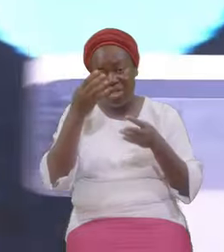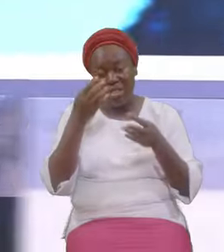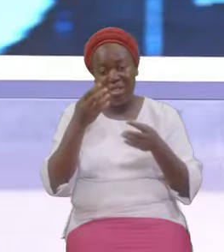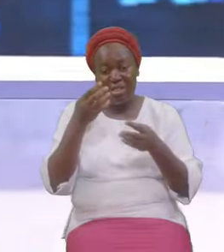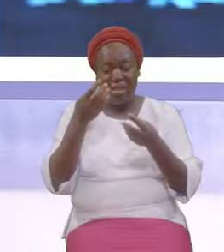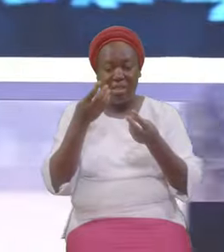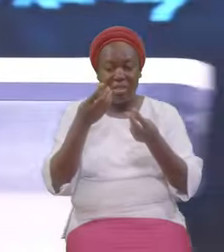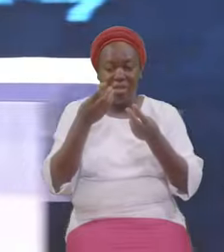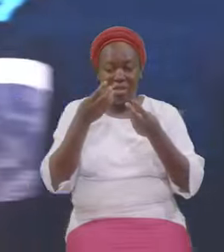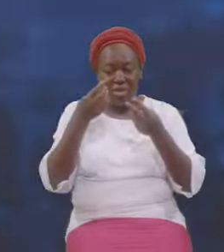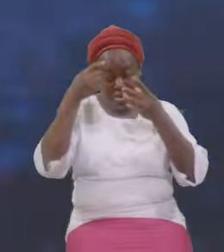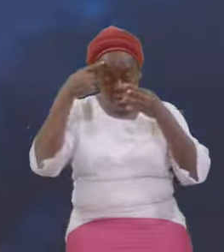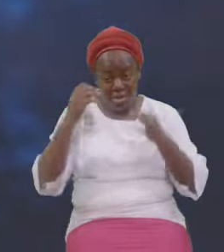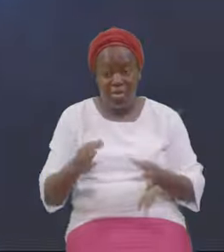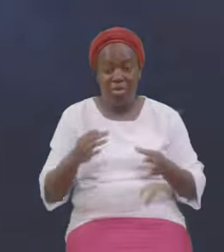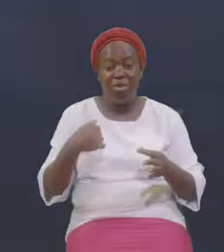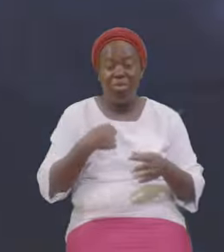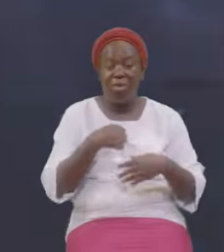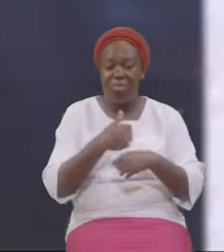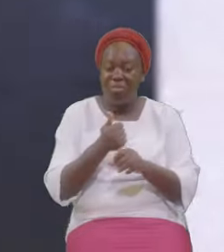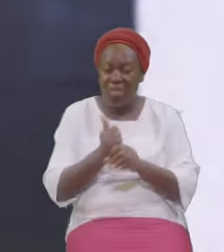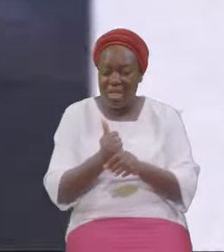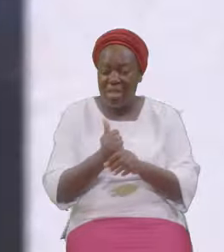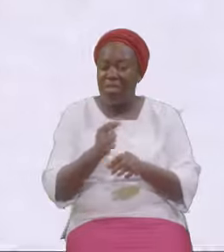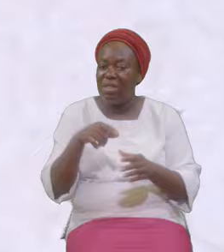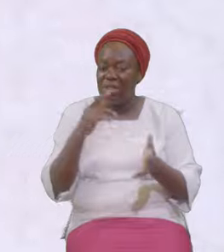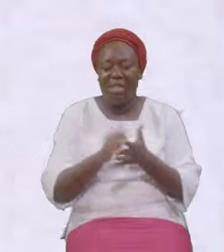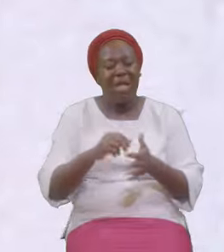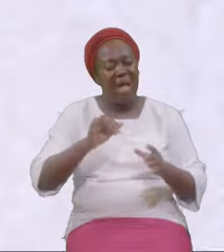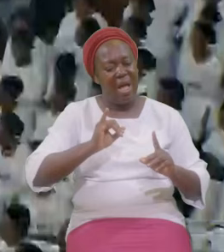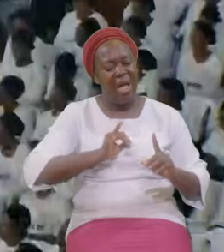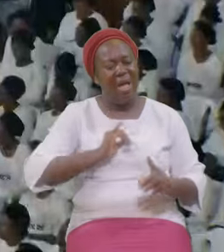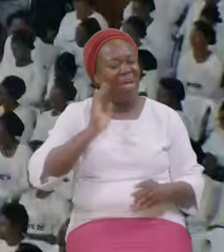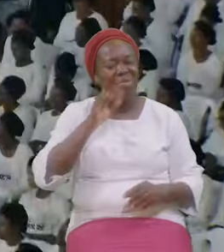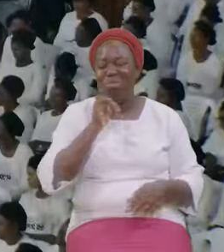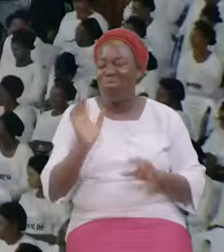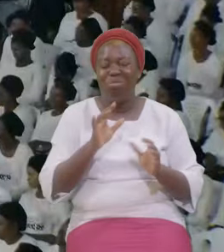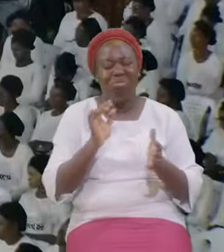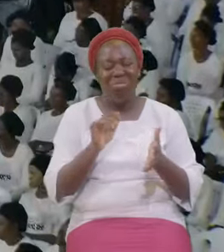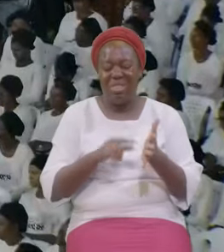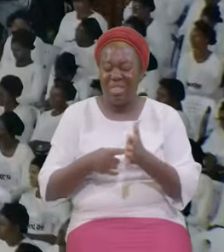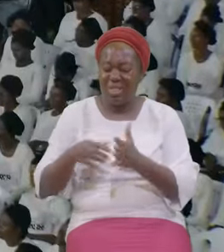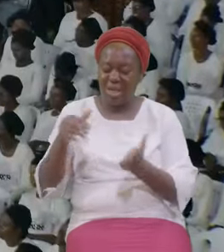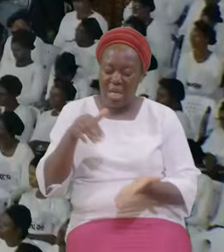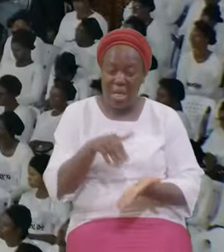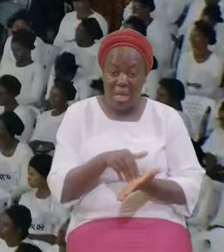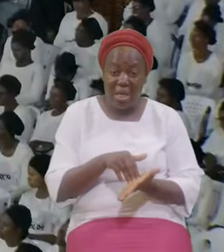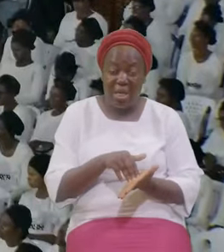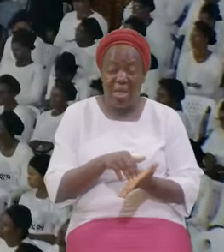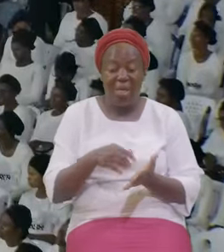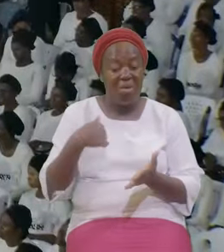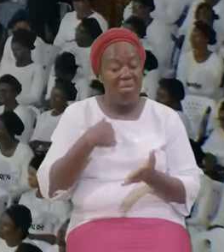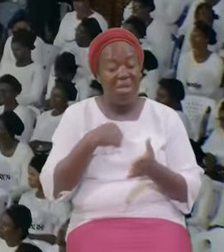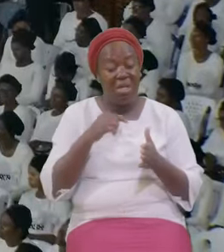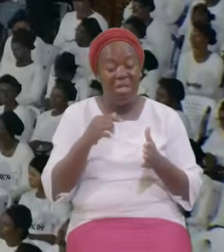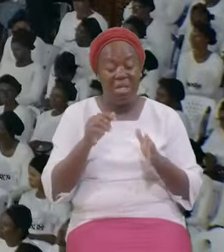say, I will not do this anymore. We might even say, if I